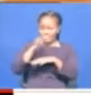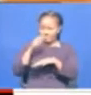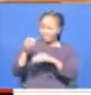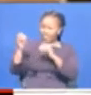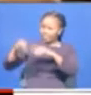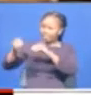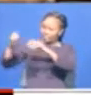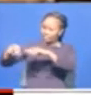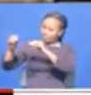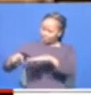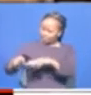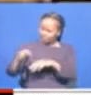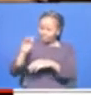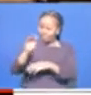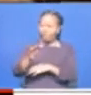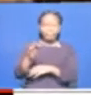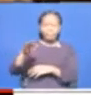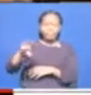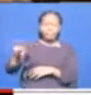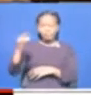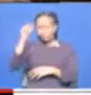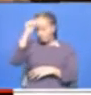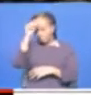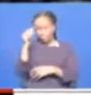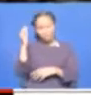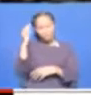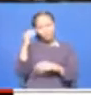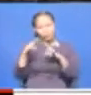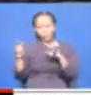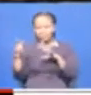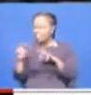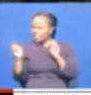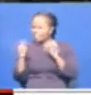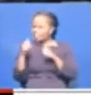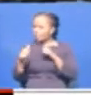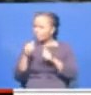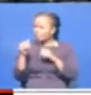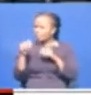also probe the type of waste being dumped there.